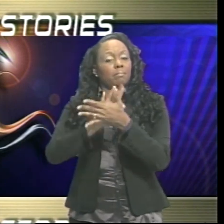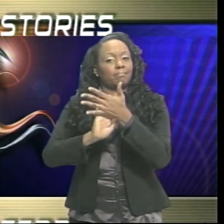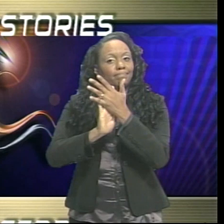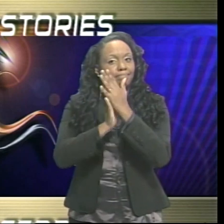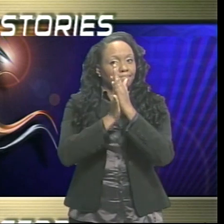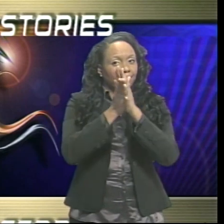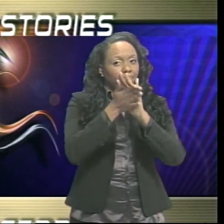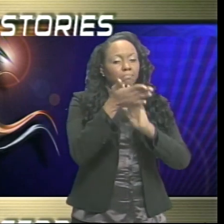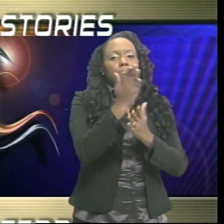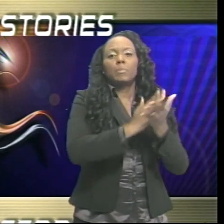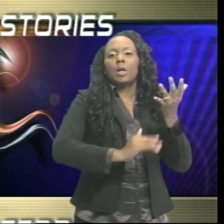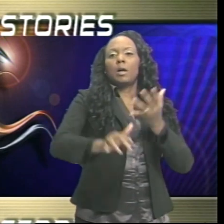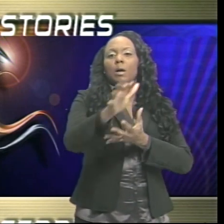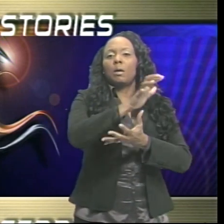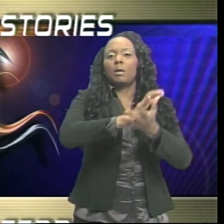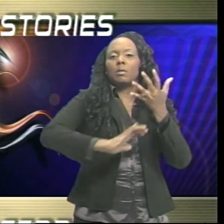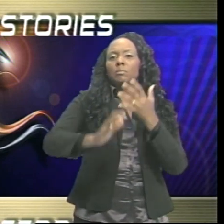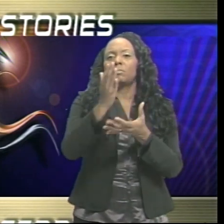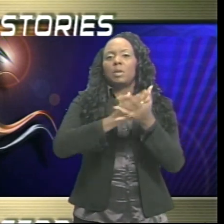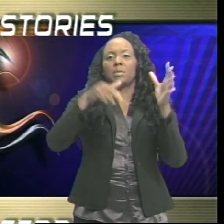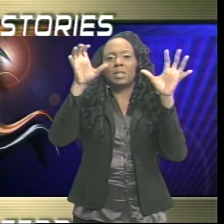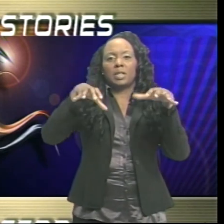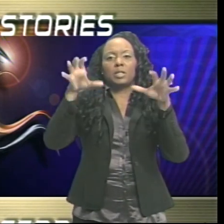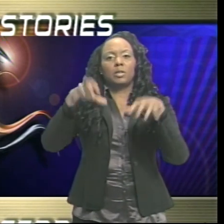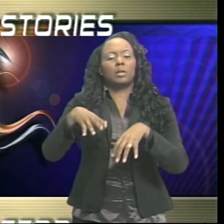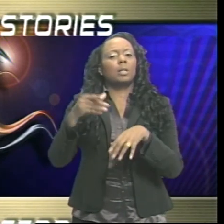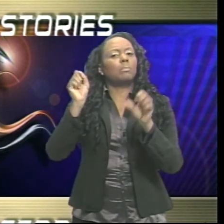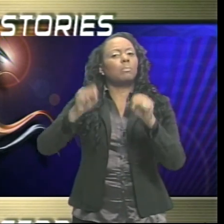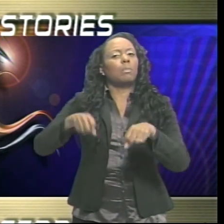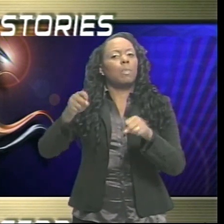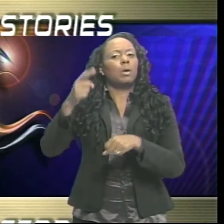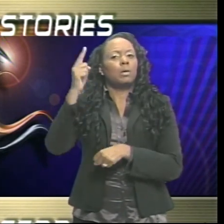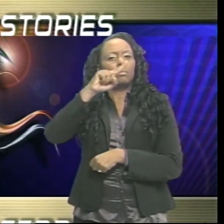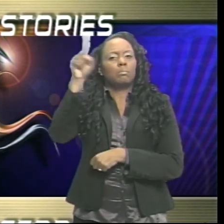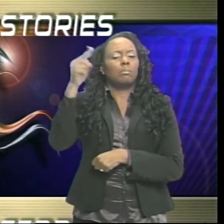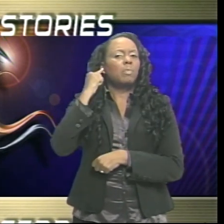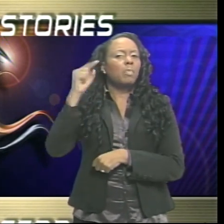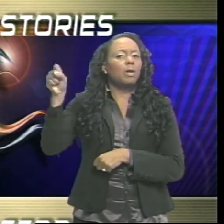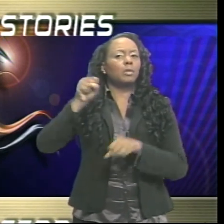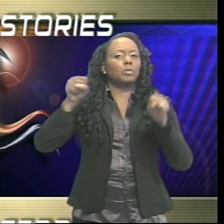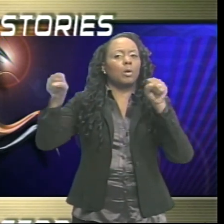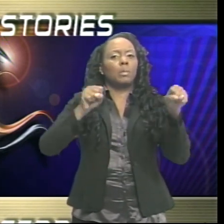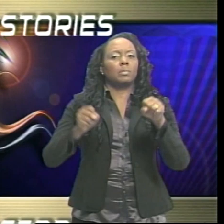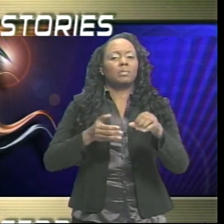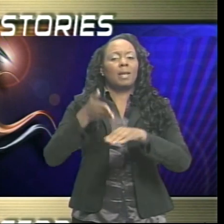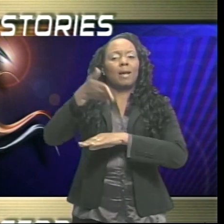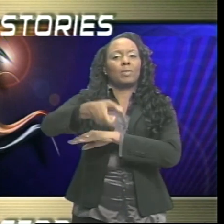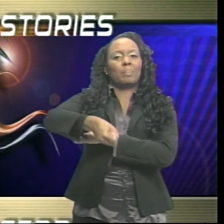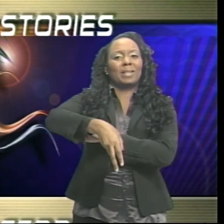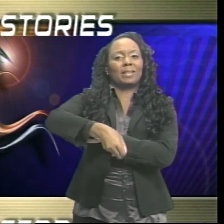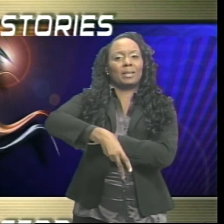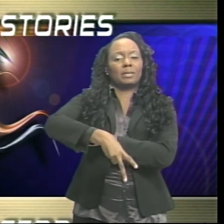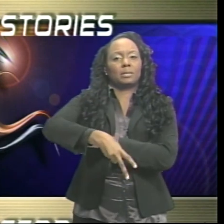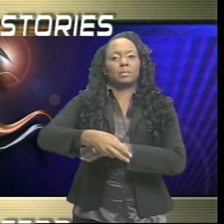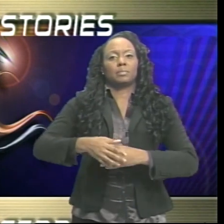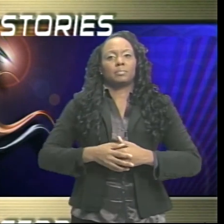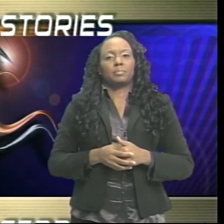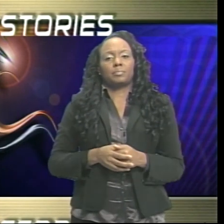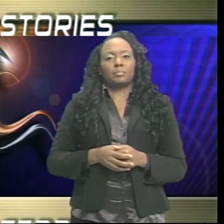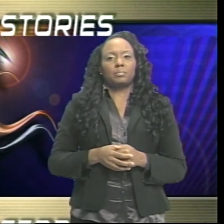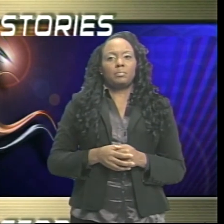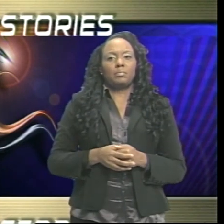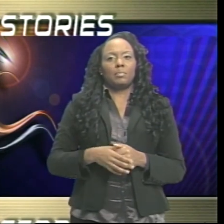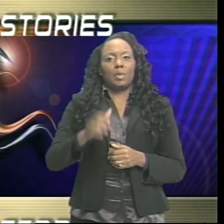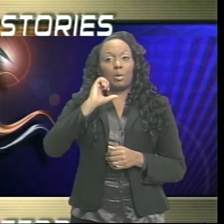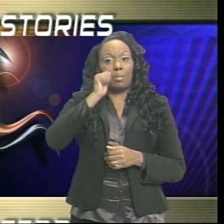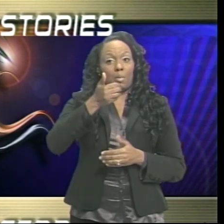first, becoming partly cloudy to cloudy with some scattered showers and a chance of isolated thunderstorms after midnight. And tomorrow it